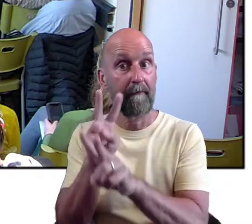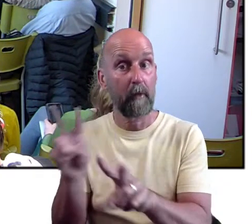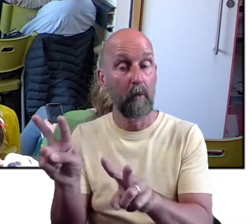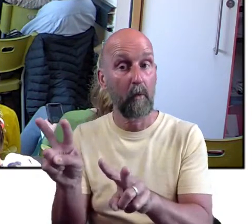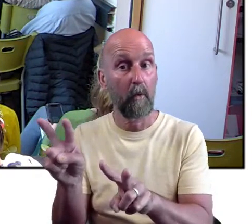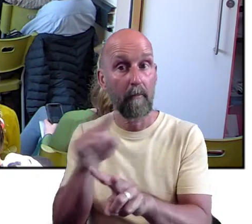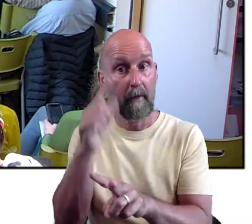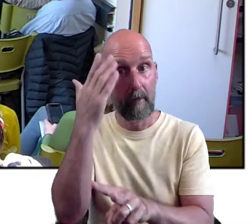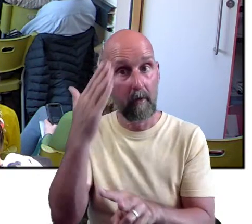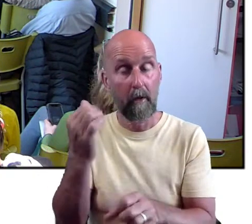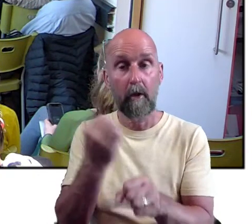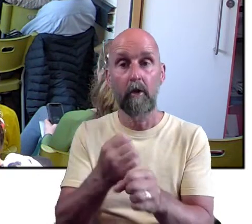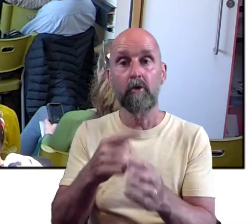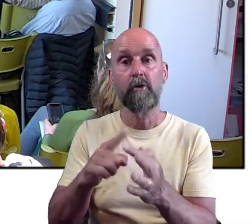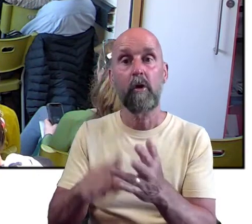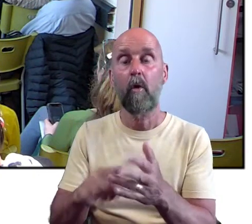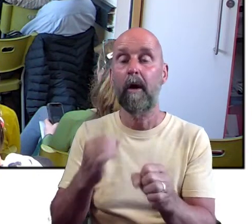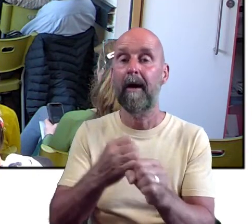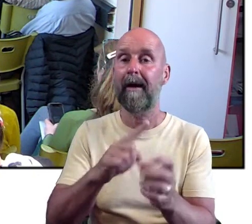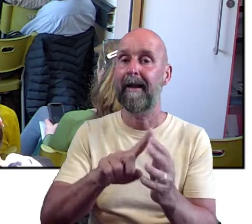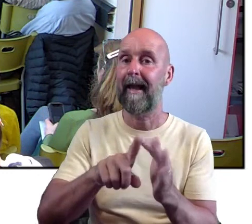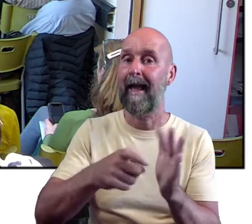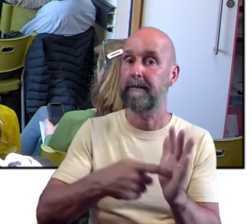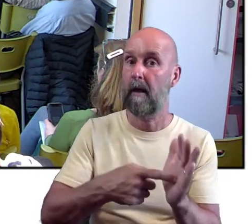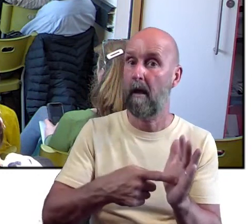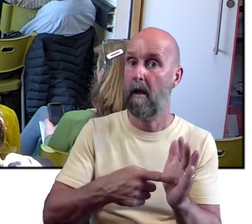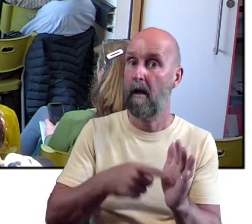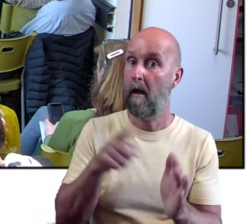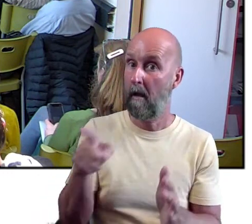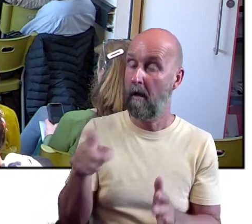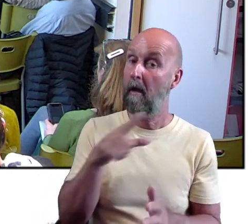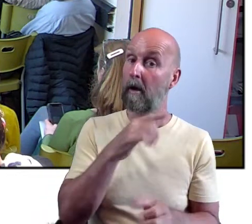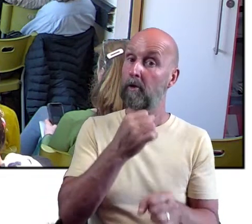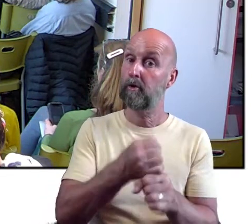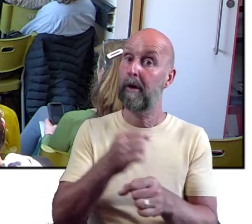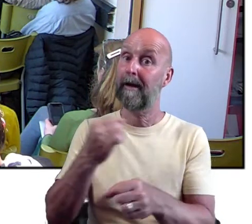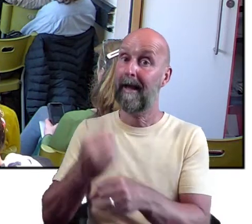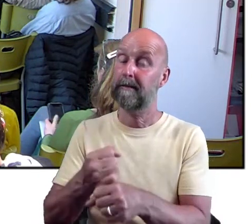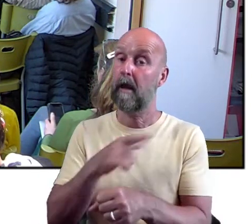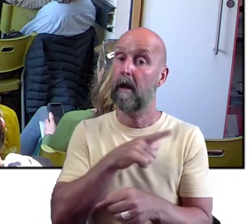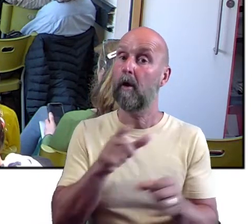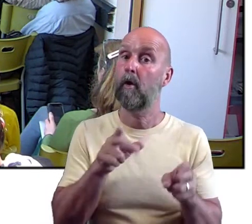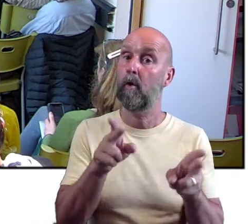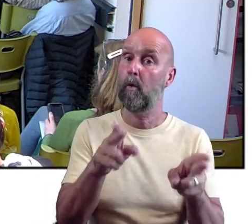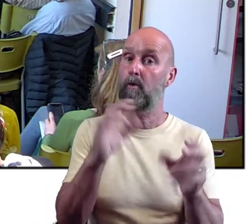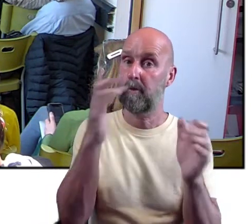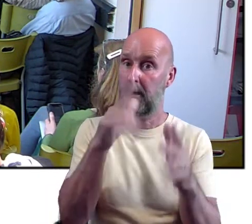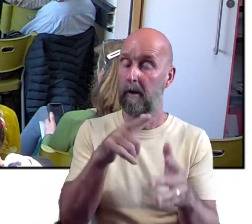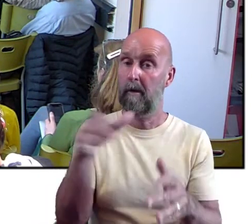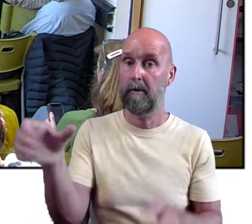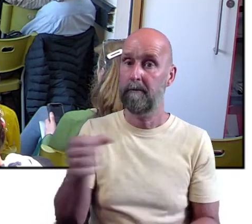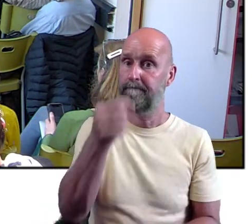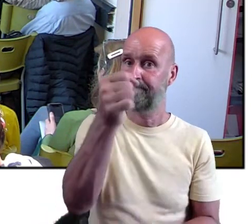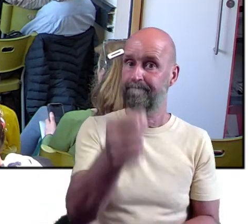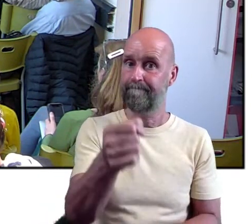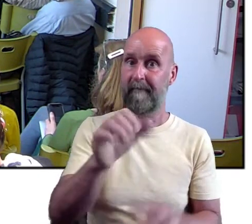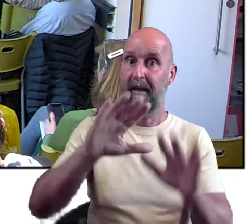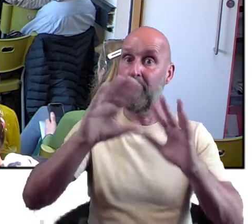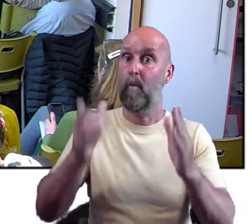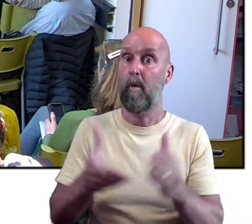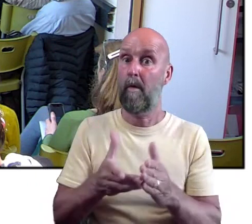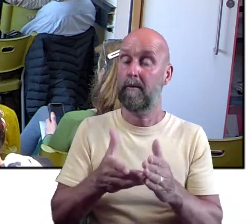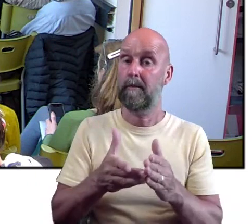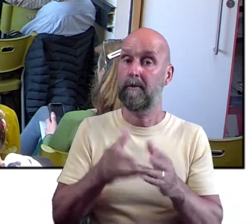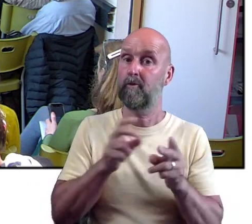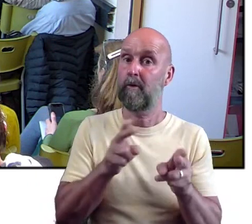game GeoGuessr, but it's a game that's it's played on Google Street View. It basically plops you somewhere in the world on Google Street View, and you have to work